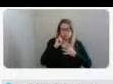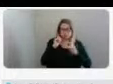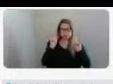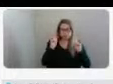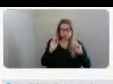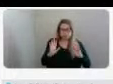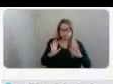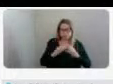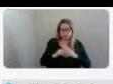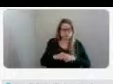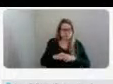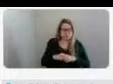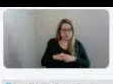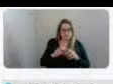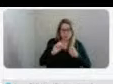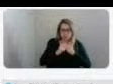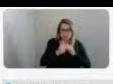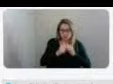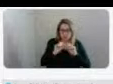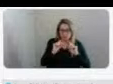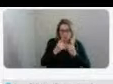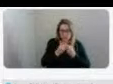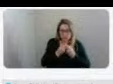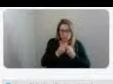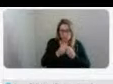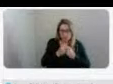the competitive districts